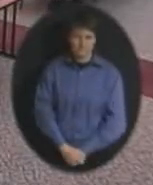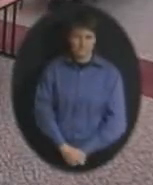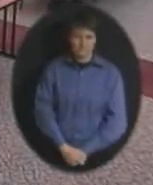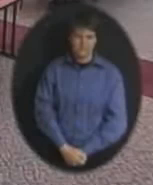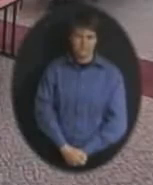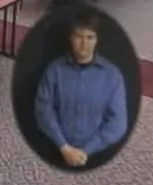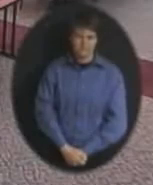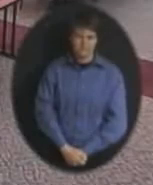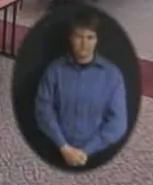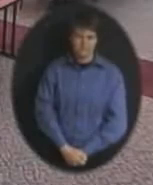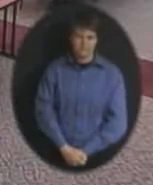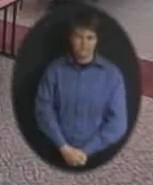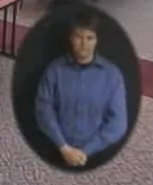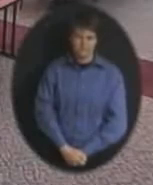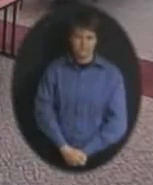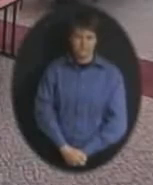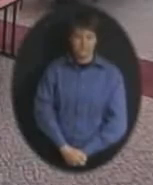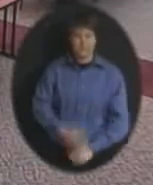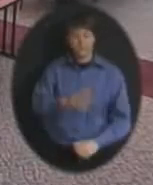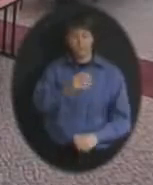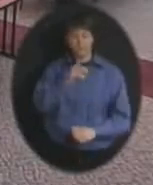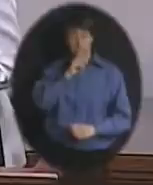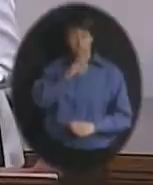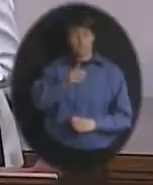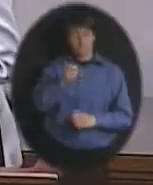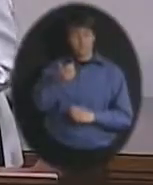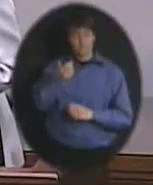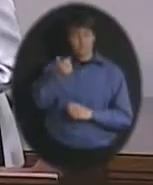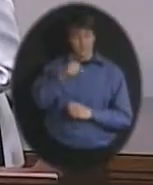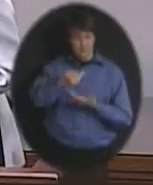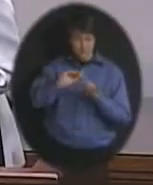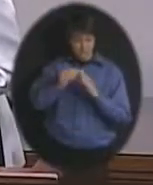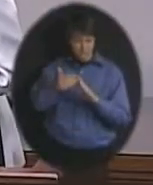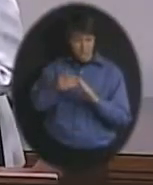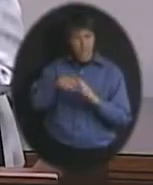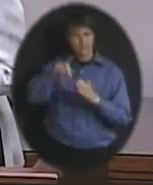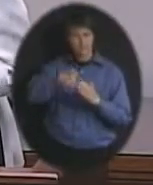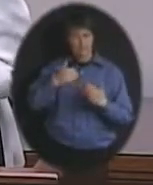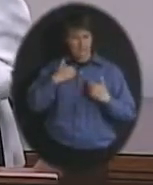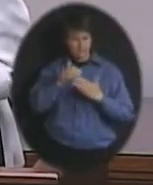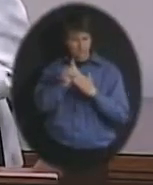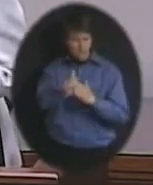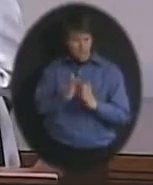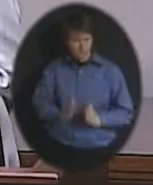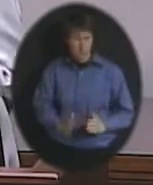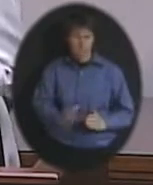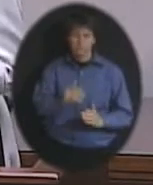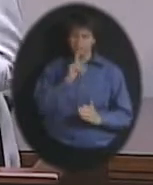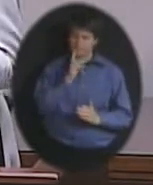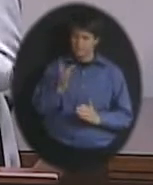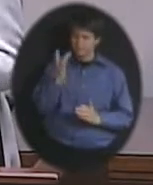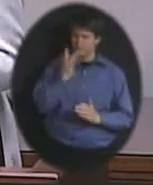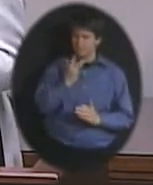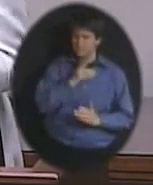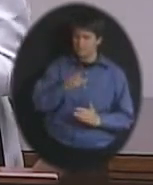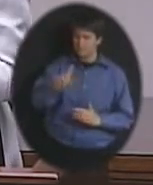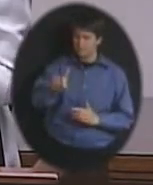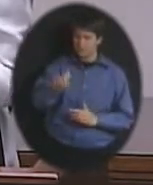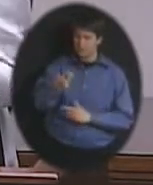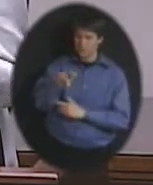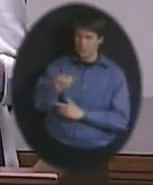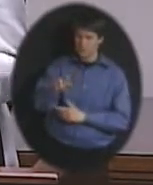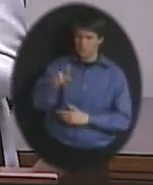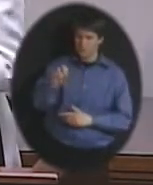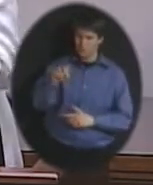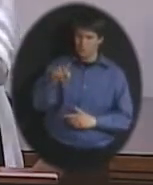Very fortunate. And you know, really, any committee needs a leader. And we're very fortunate that Donna Roper was the leader. She does this